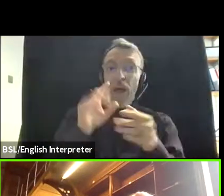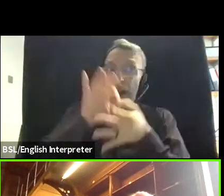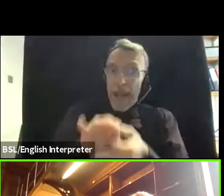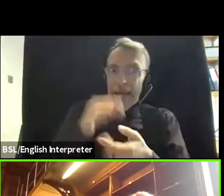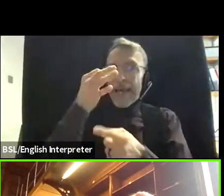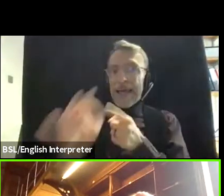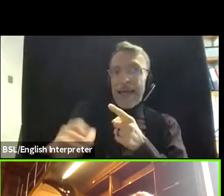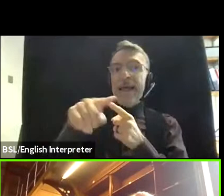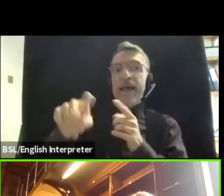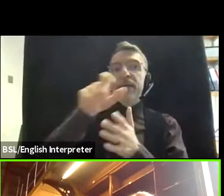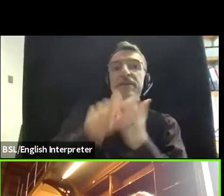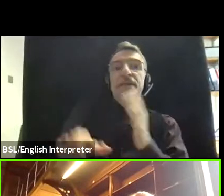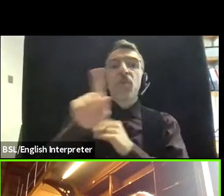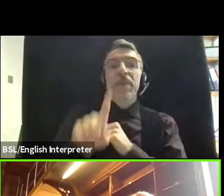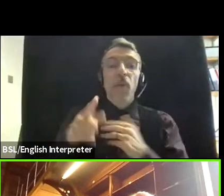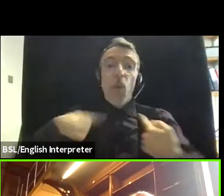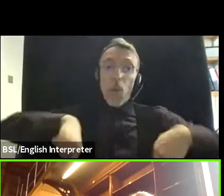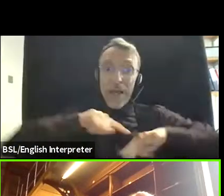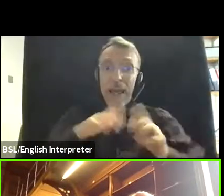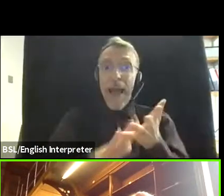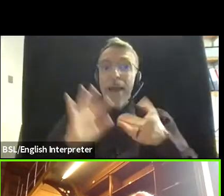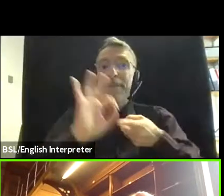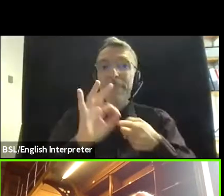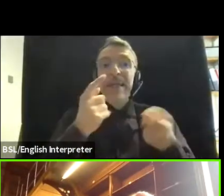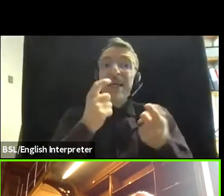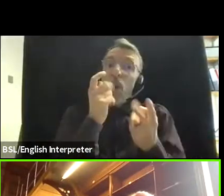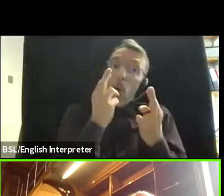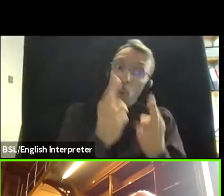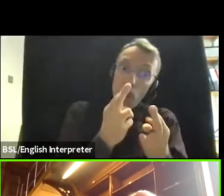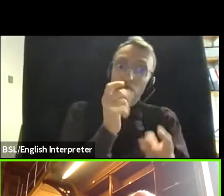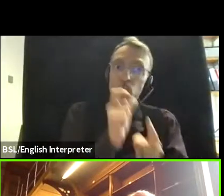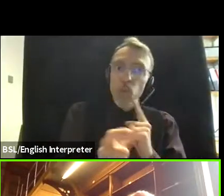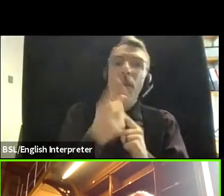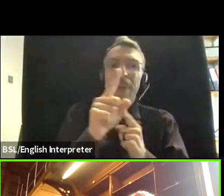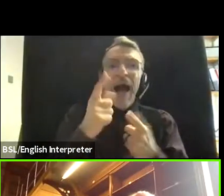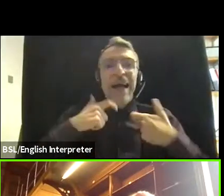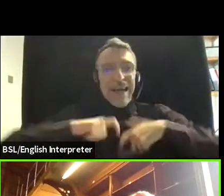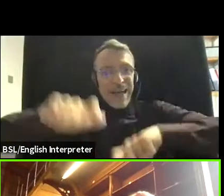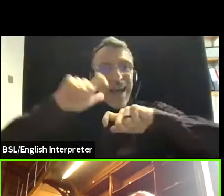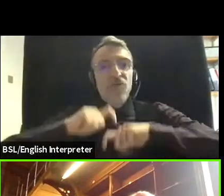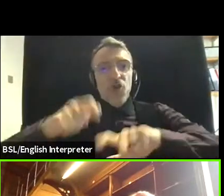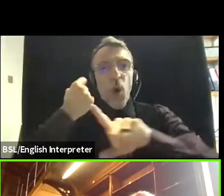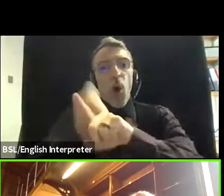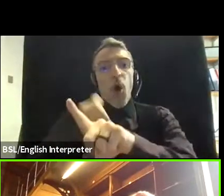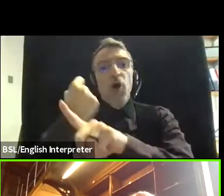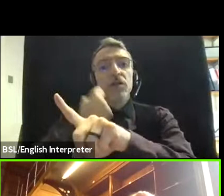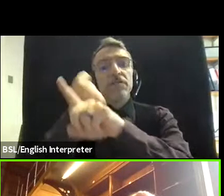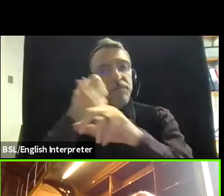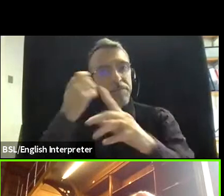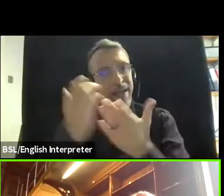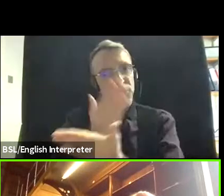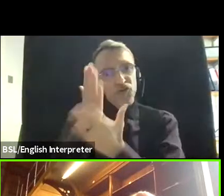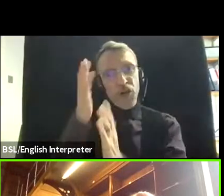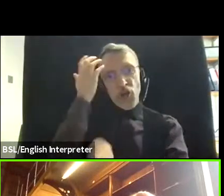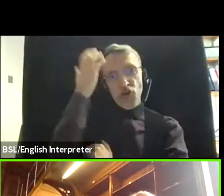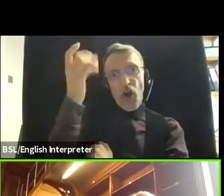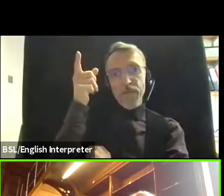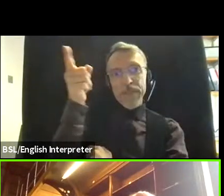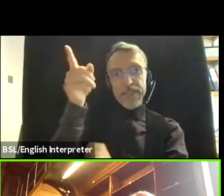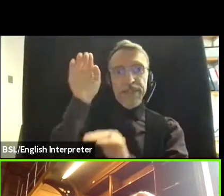we as parliamentarians are doing, but what we also need to continue to do to bring it to the attention of government